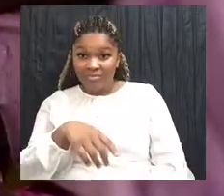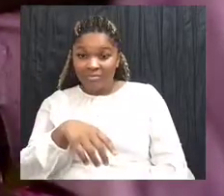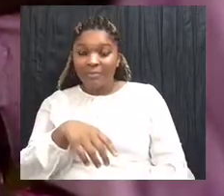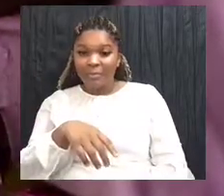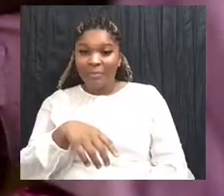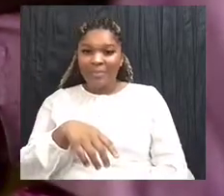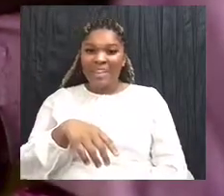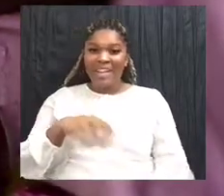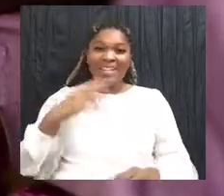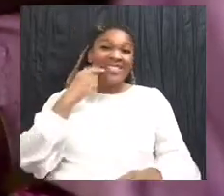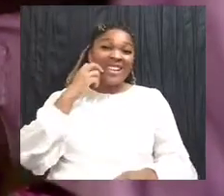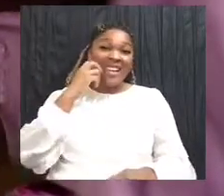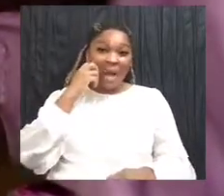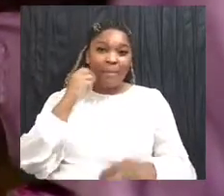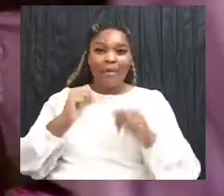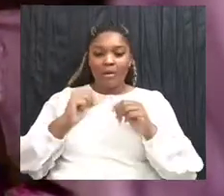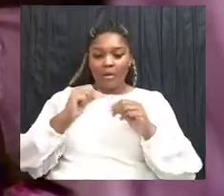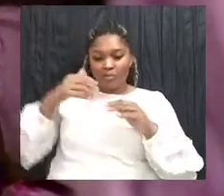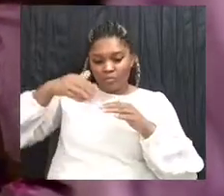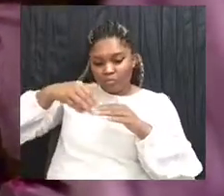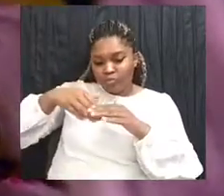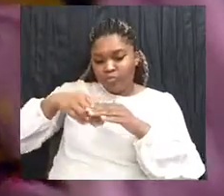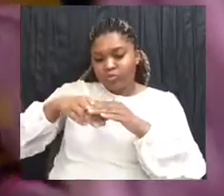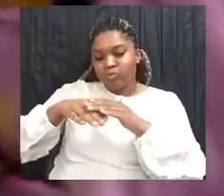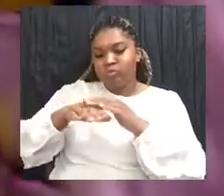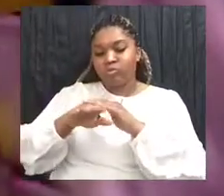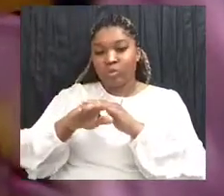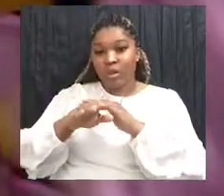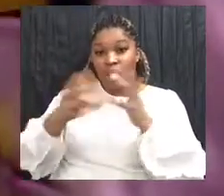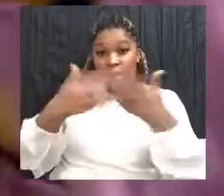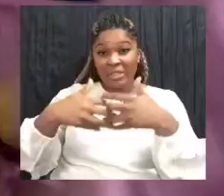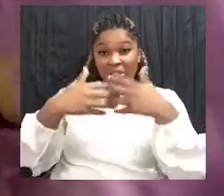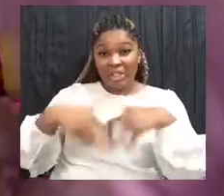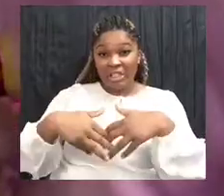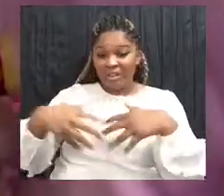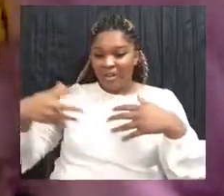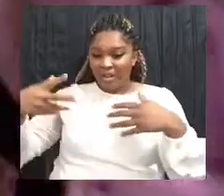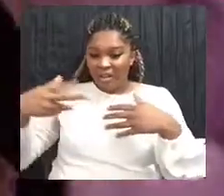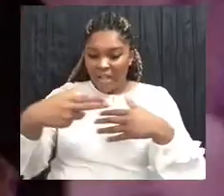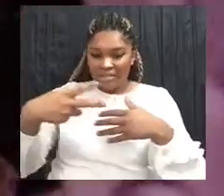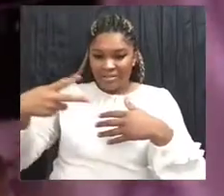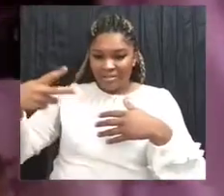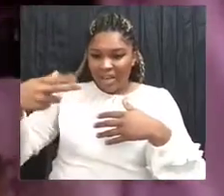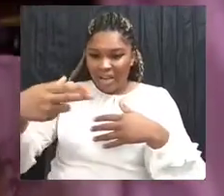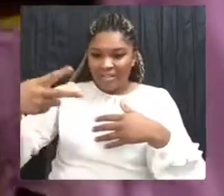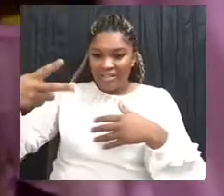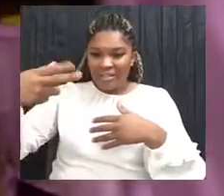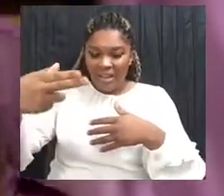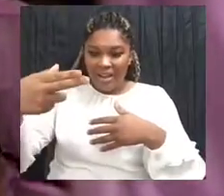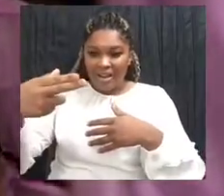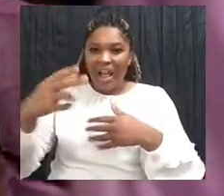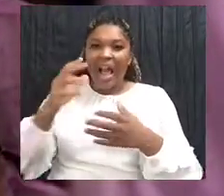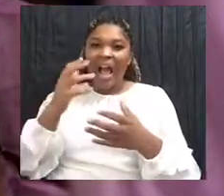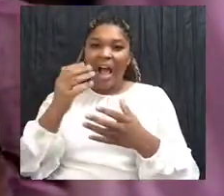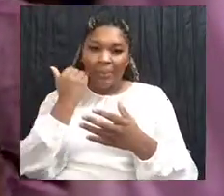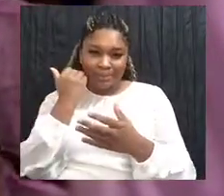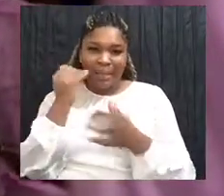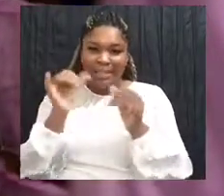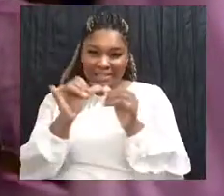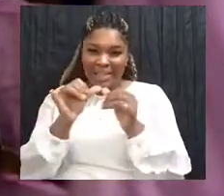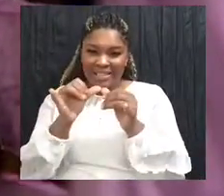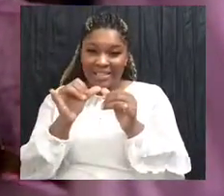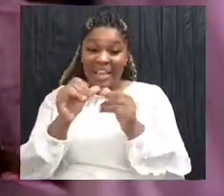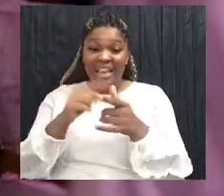stream of gum enters on one end, the machine cuts it into bite-sized pieces, pushes each piece into a wax